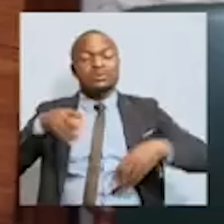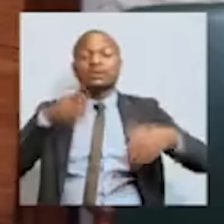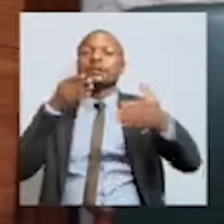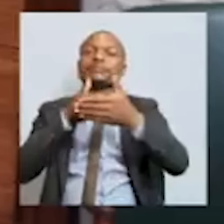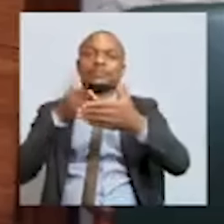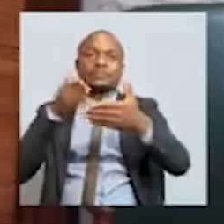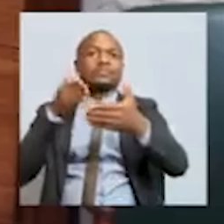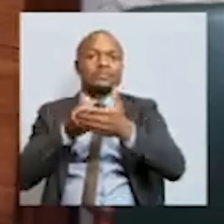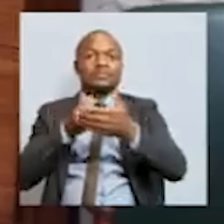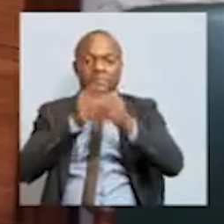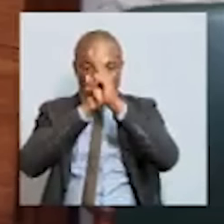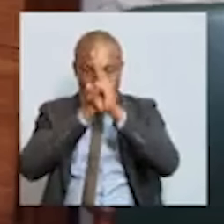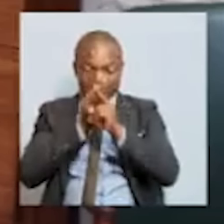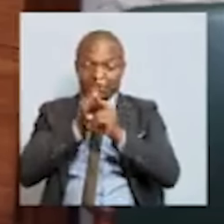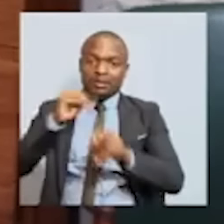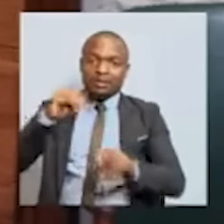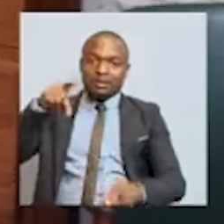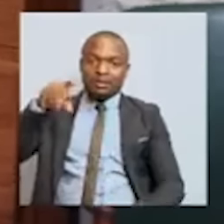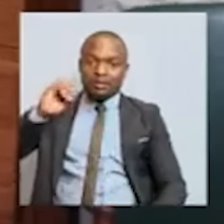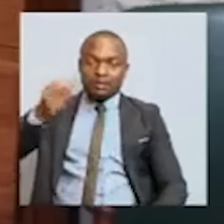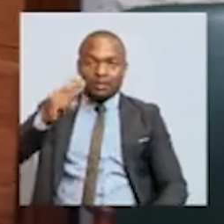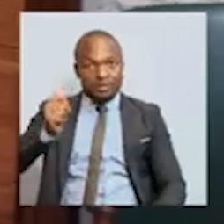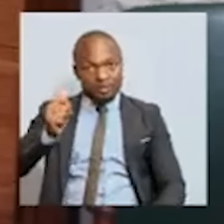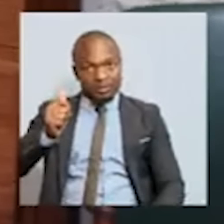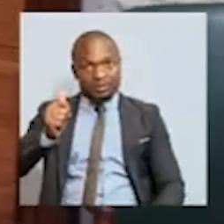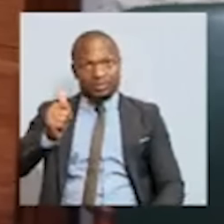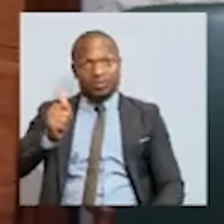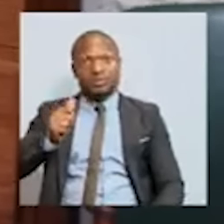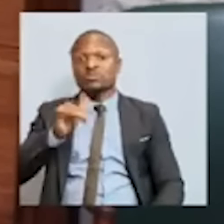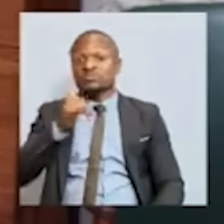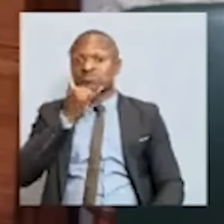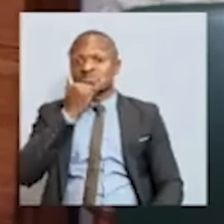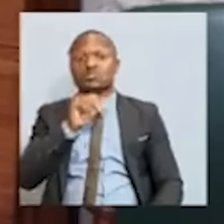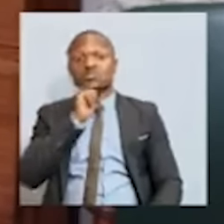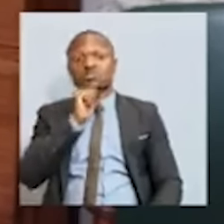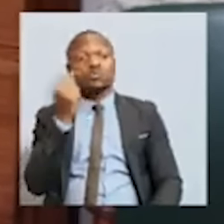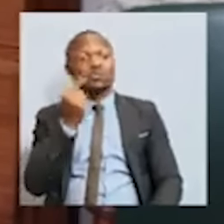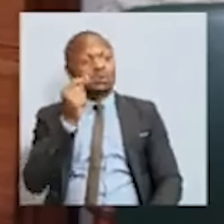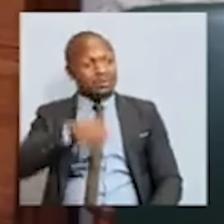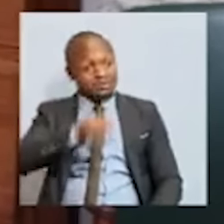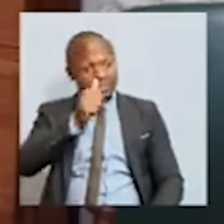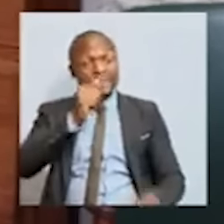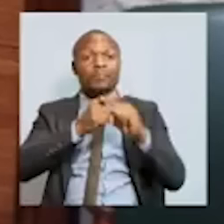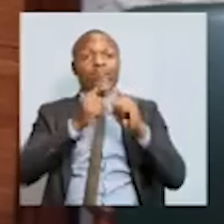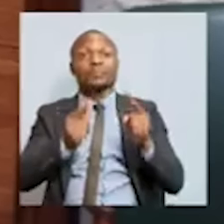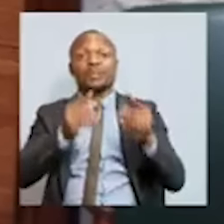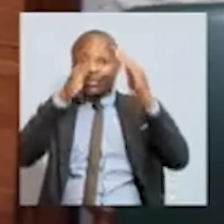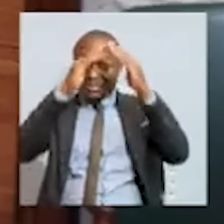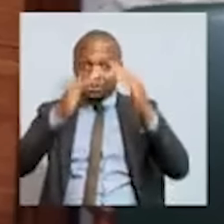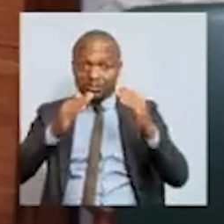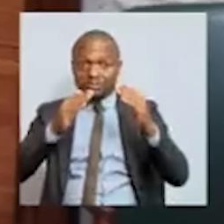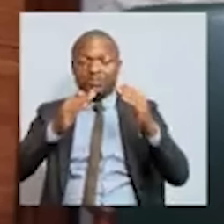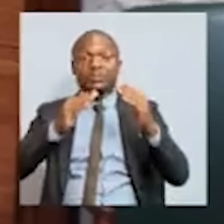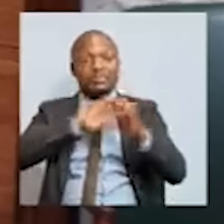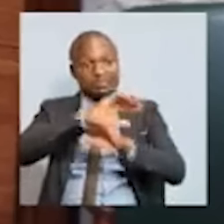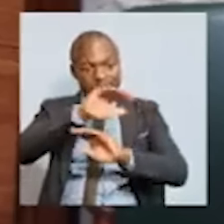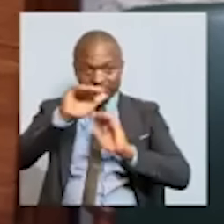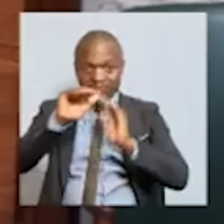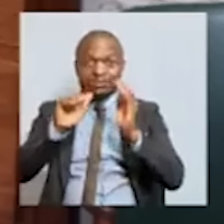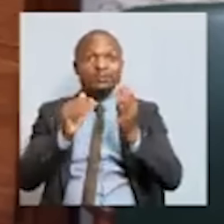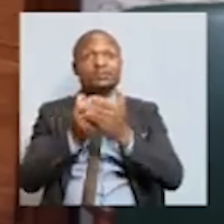Imposha MP, which was slanderous not only to him, but to the House as a whole.